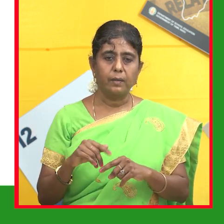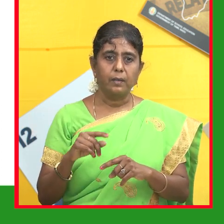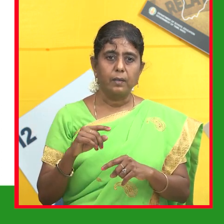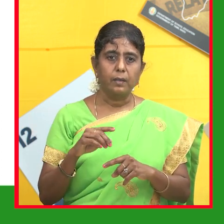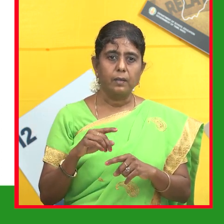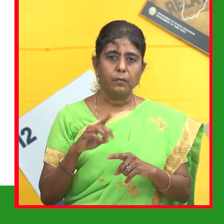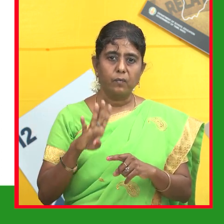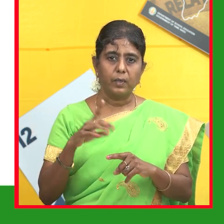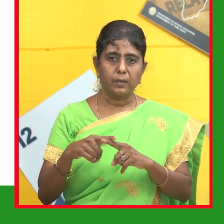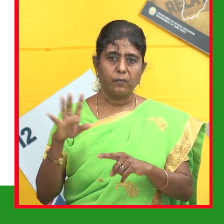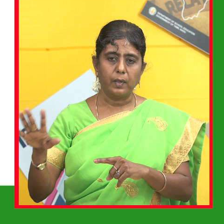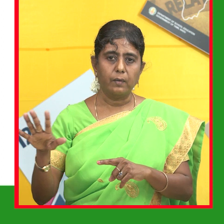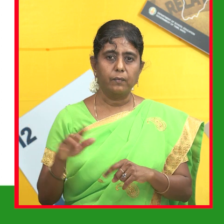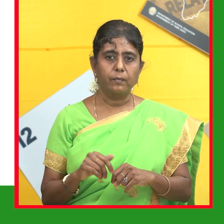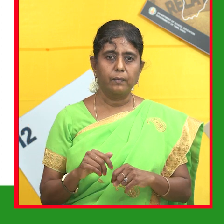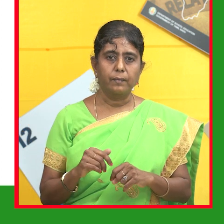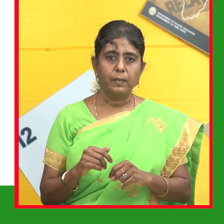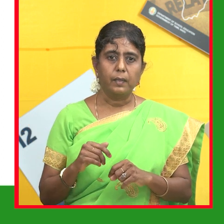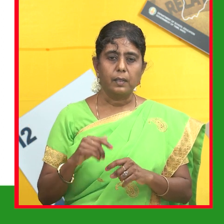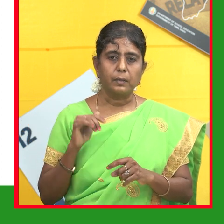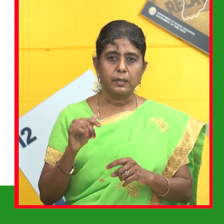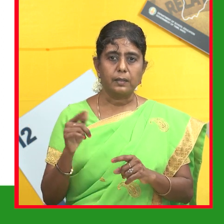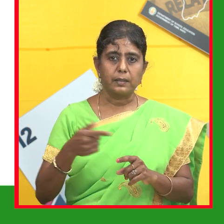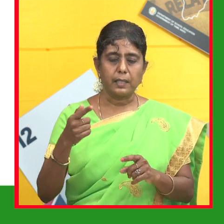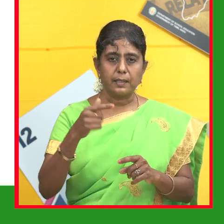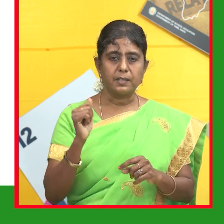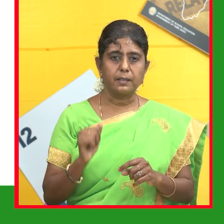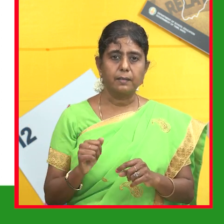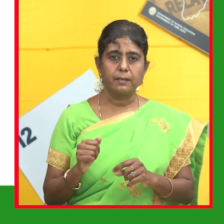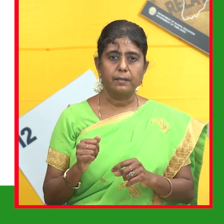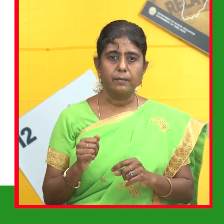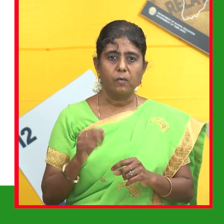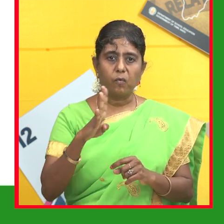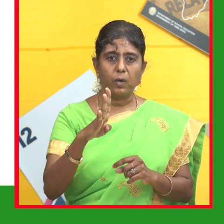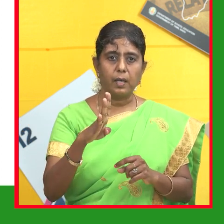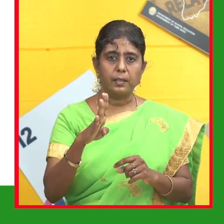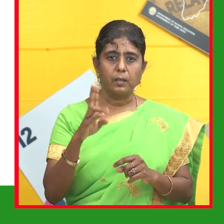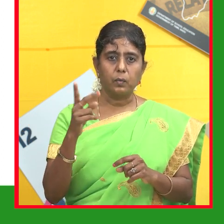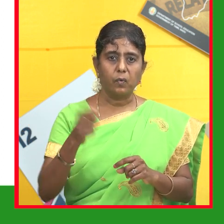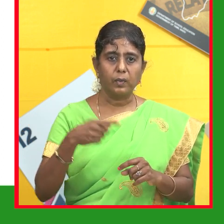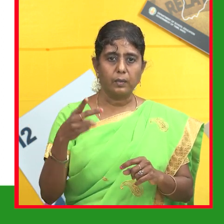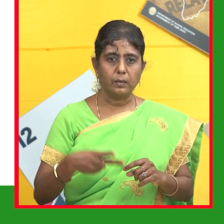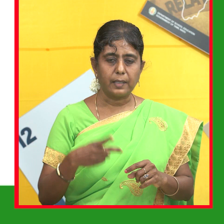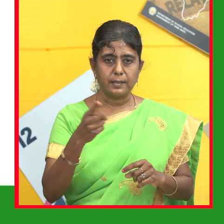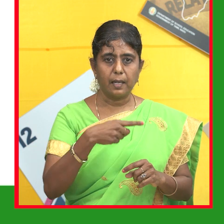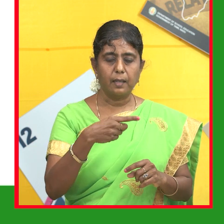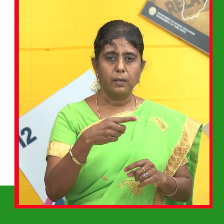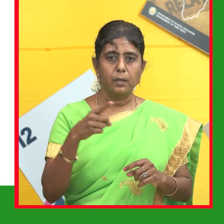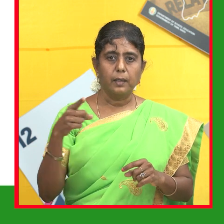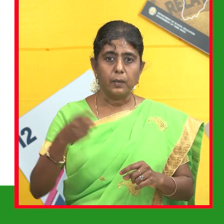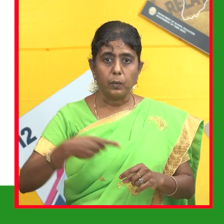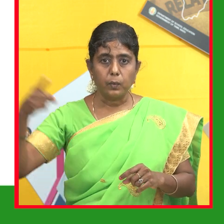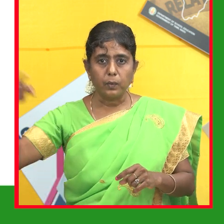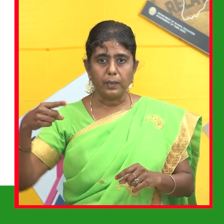The 20 we can write 4 into 5. Now let us do the cancellation. 4 and 4 will be cancelled,